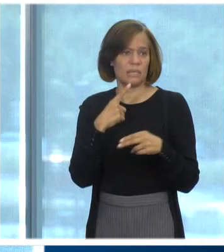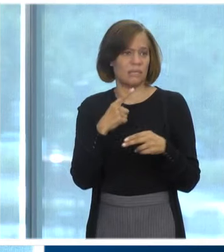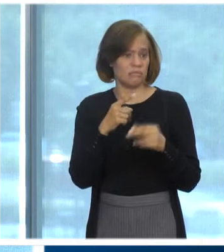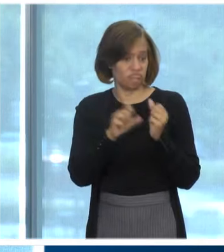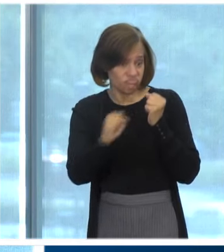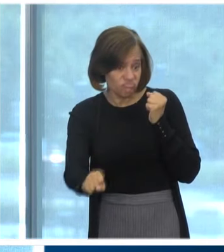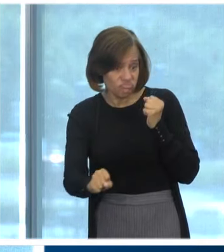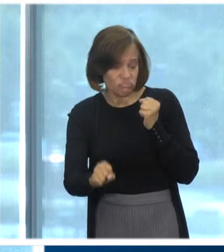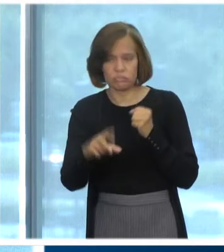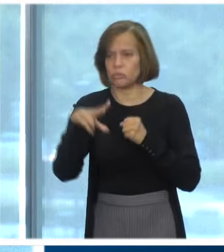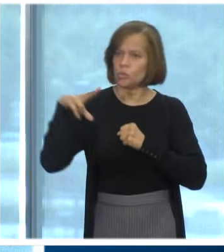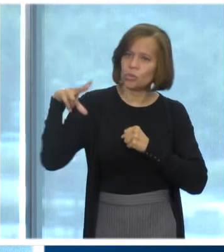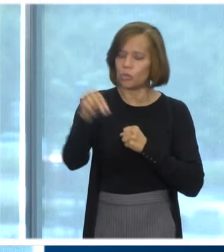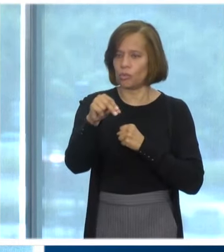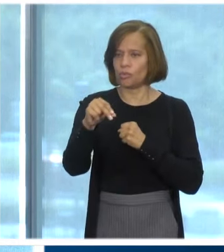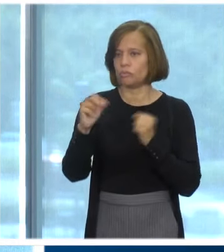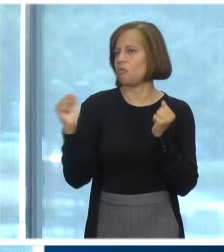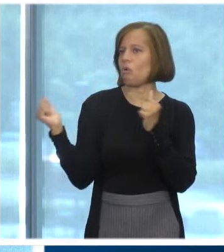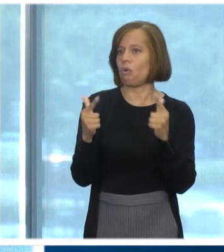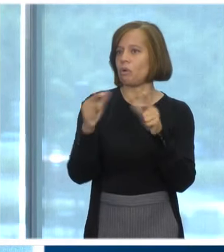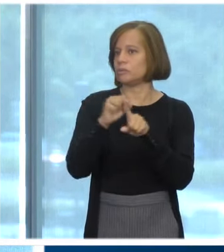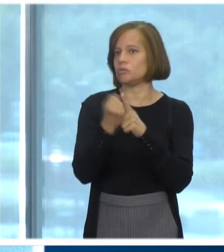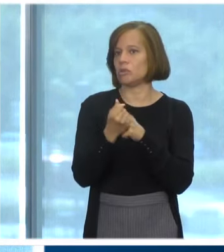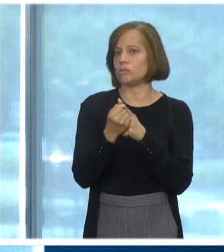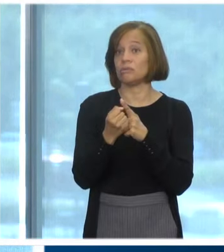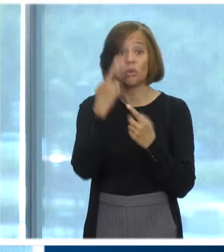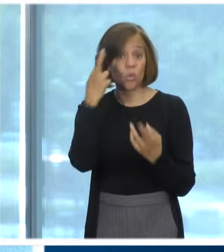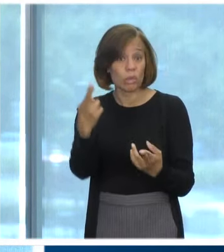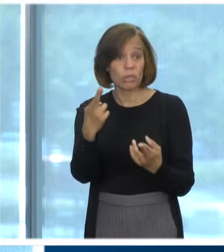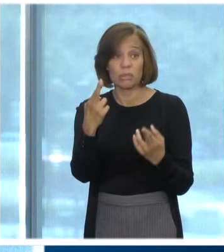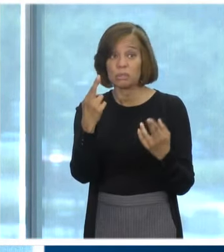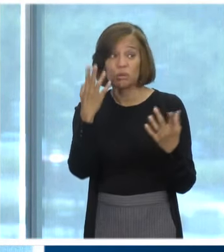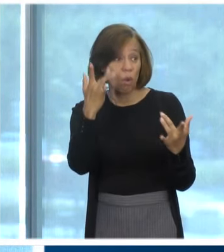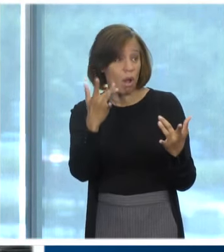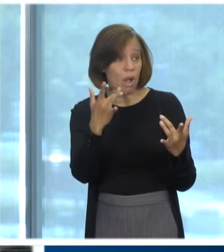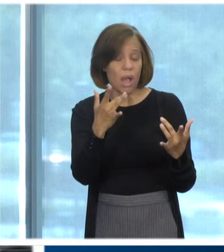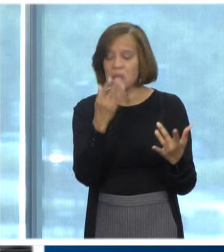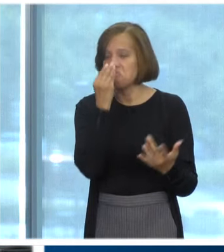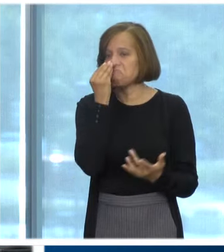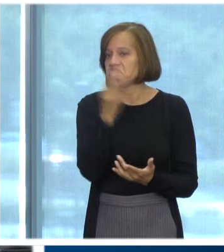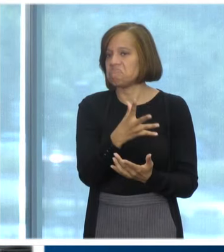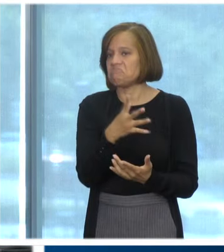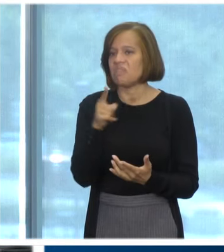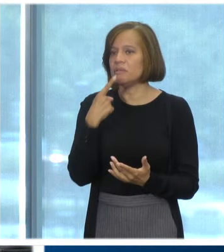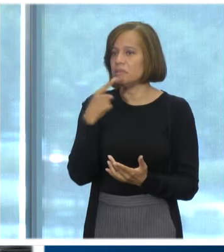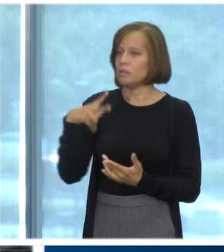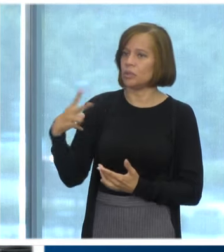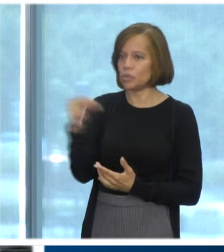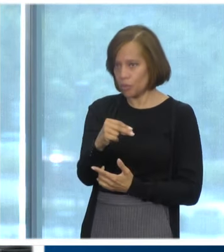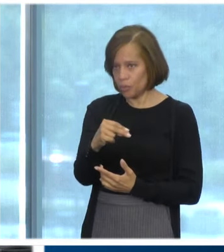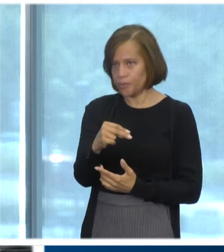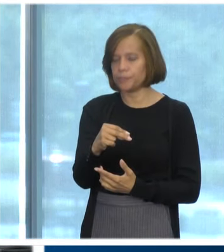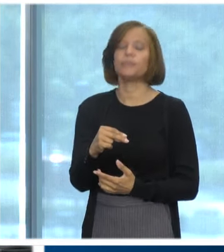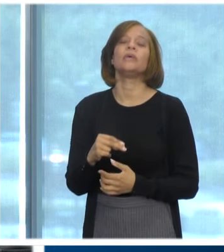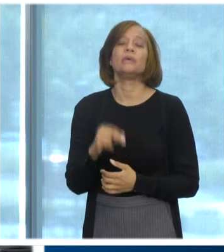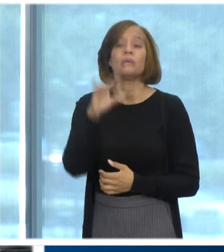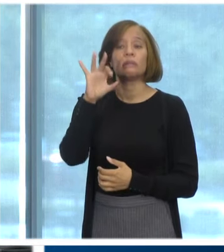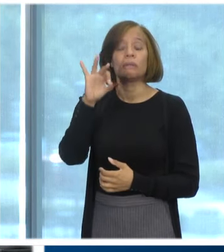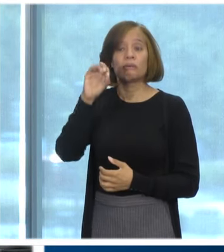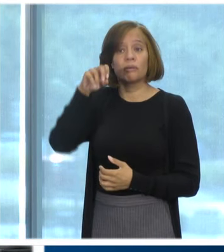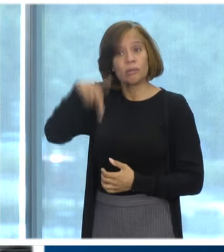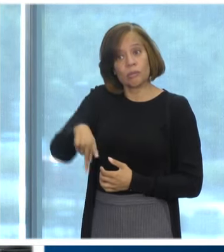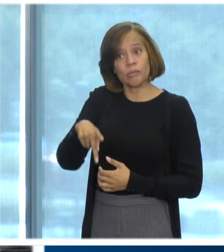deadlines in all cases, no matter what the reasons for the request. The FOP's decision to withhold its agreement to extend